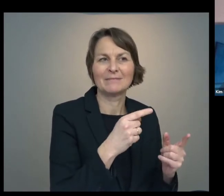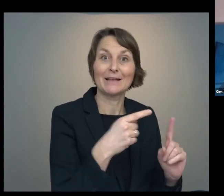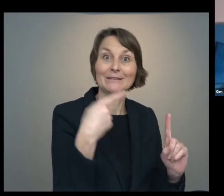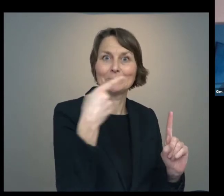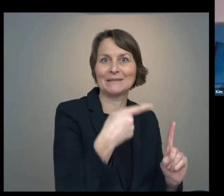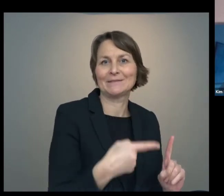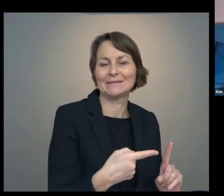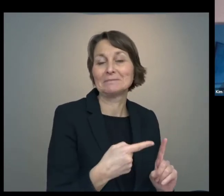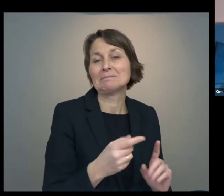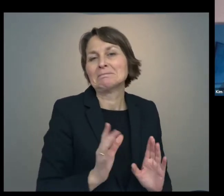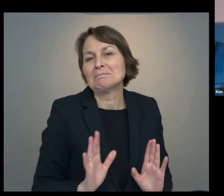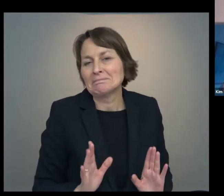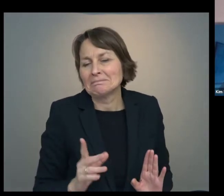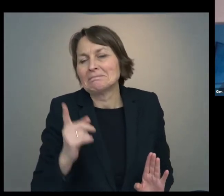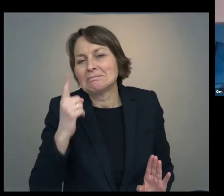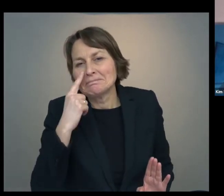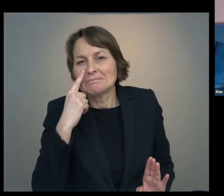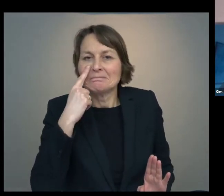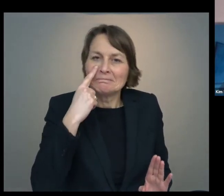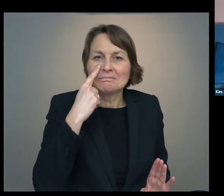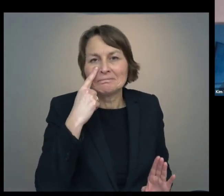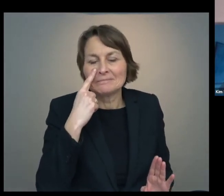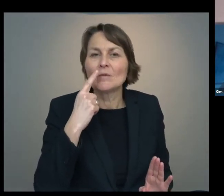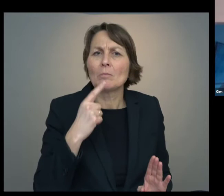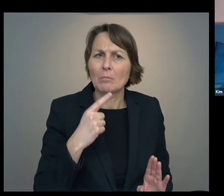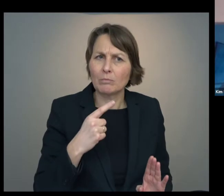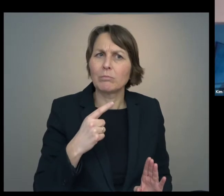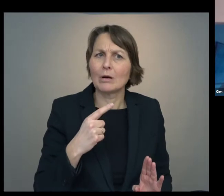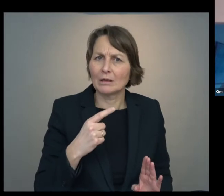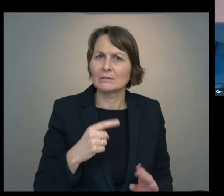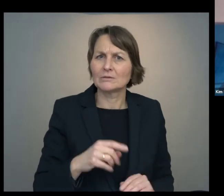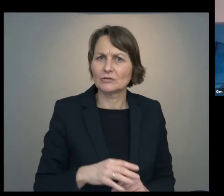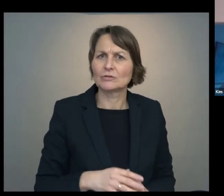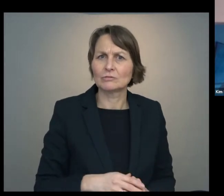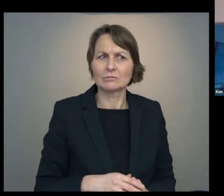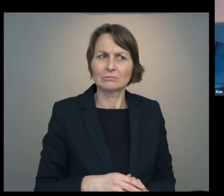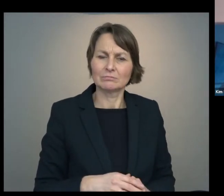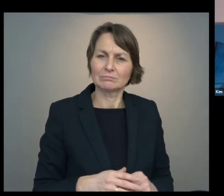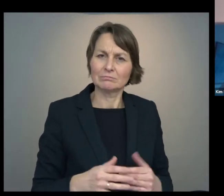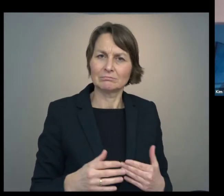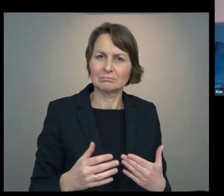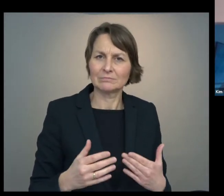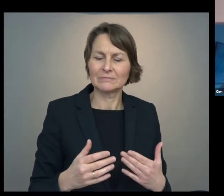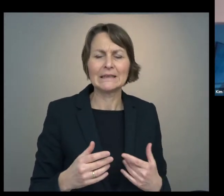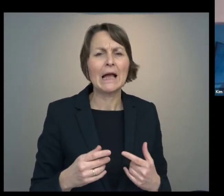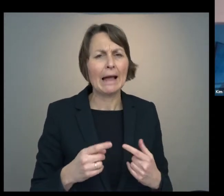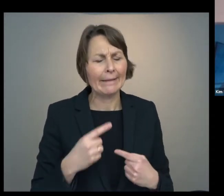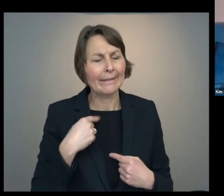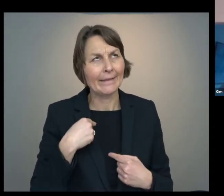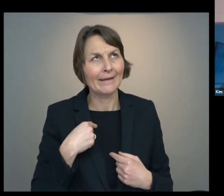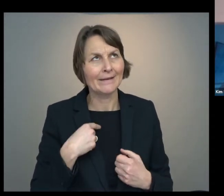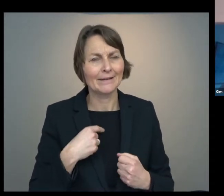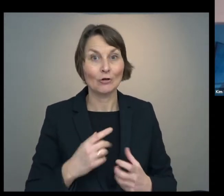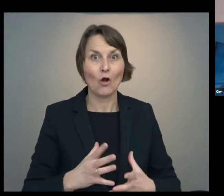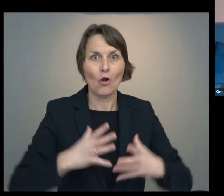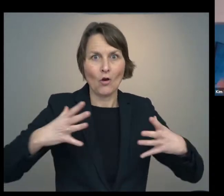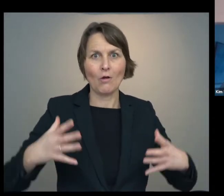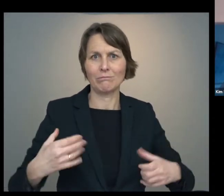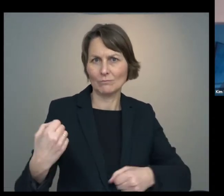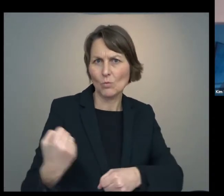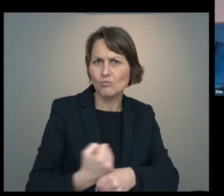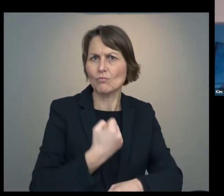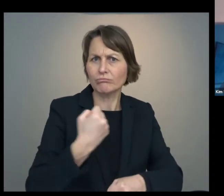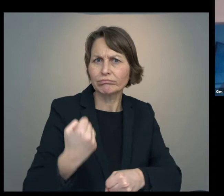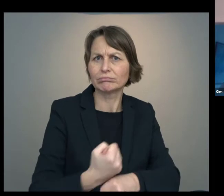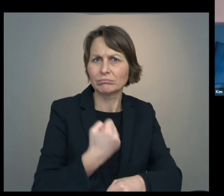on Umbraco. We don't know yet, but there's actually muscles behind, and